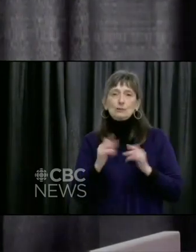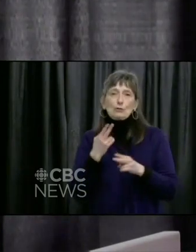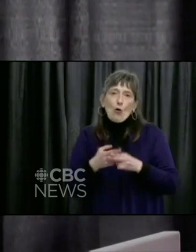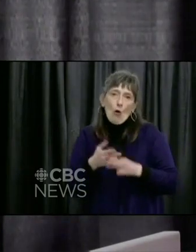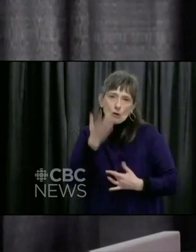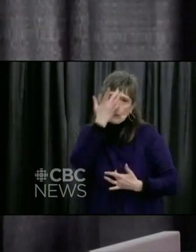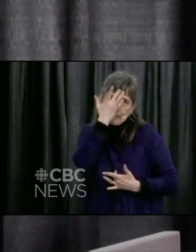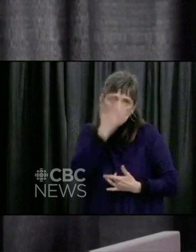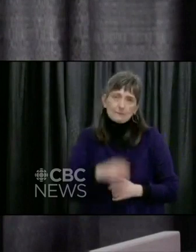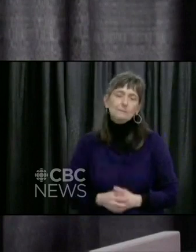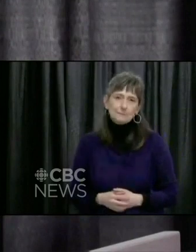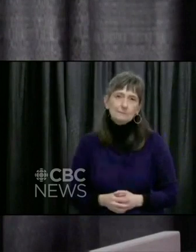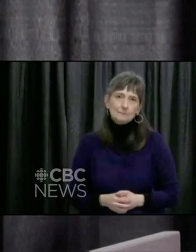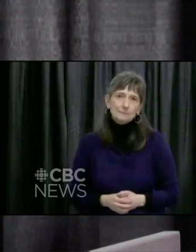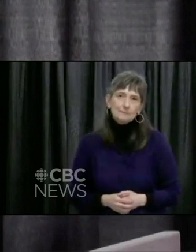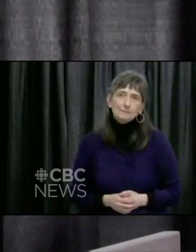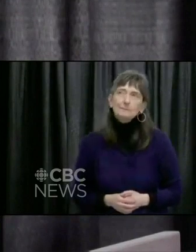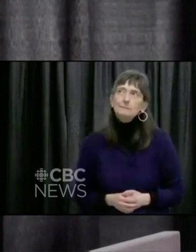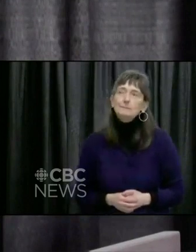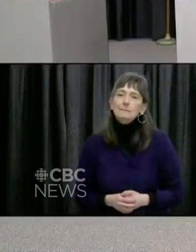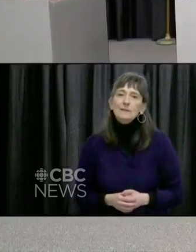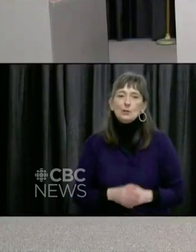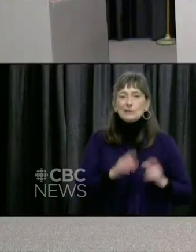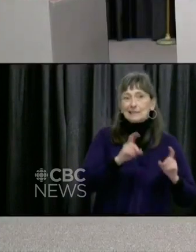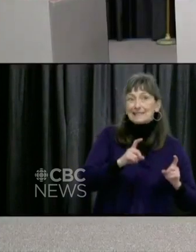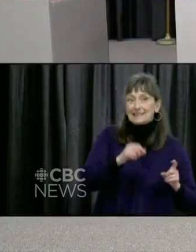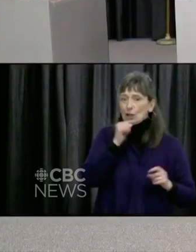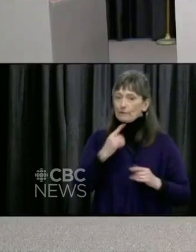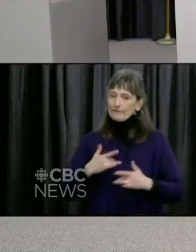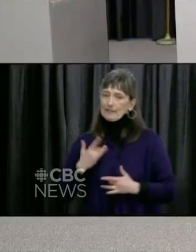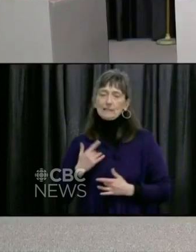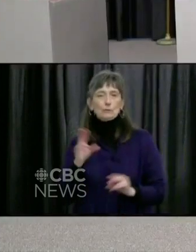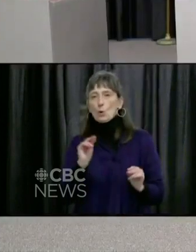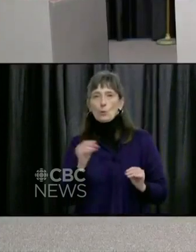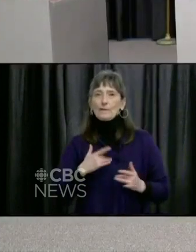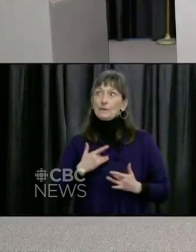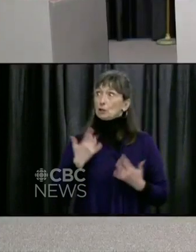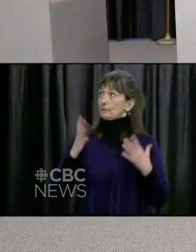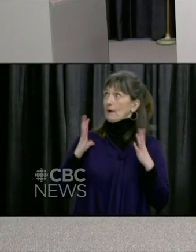Yep. Because it's testing rather than symptom testing. Yes, exactly.